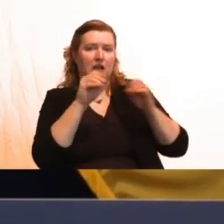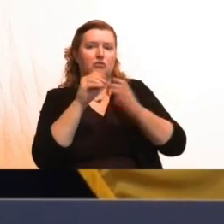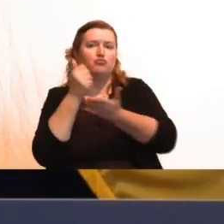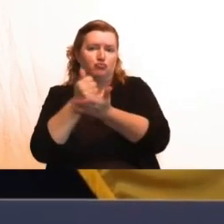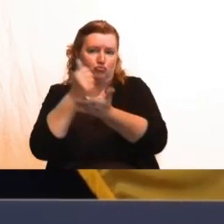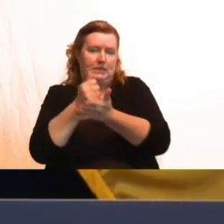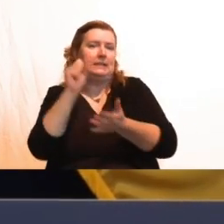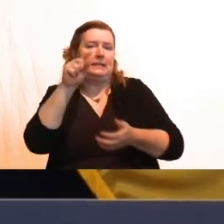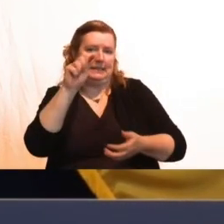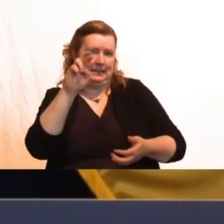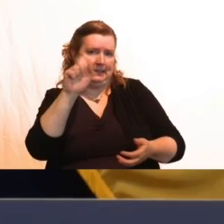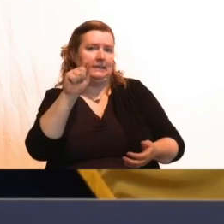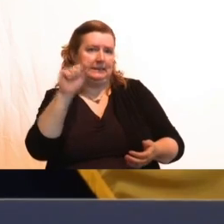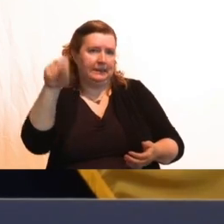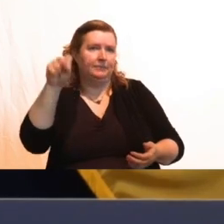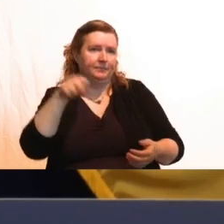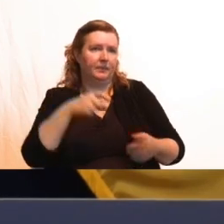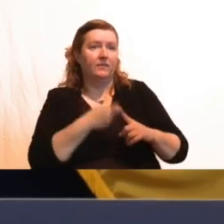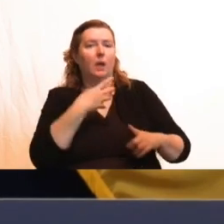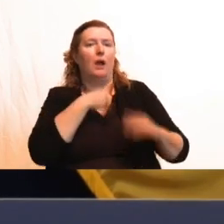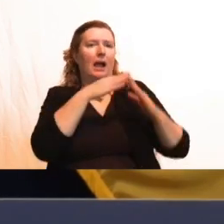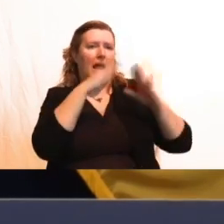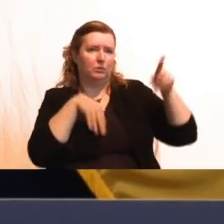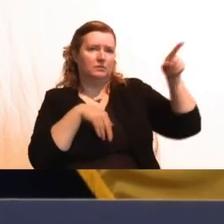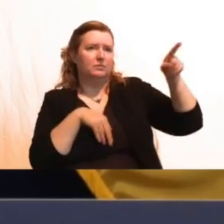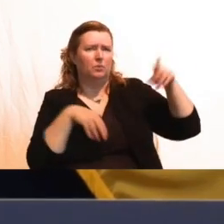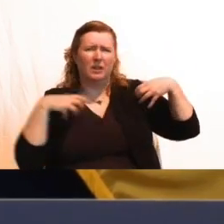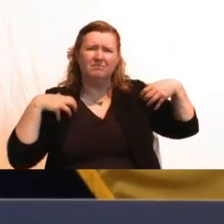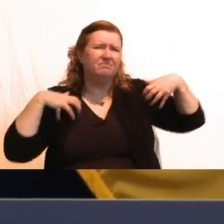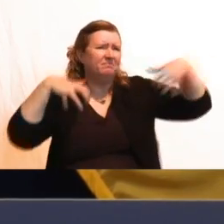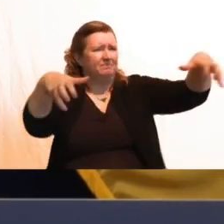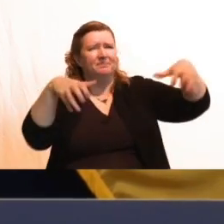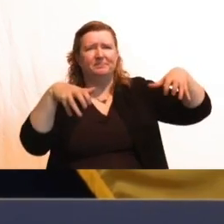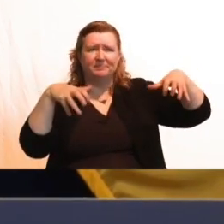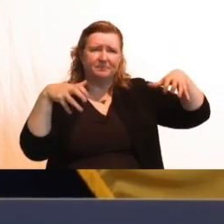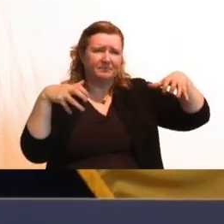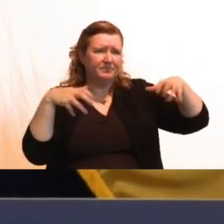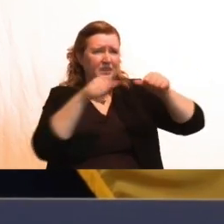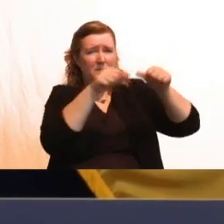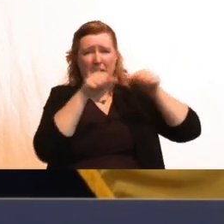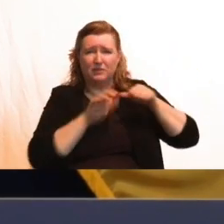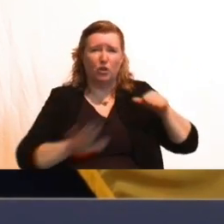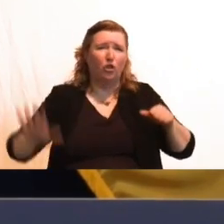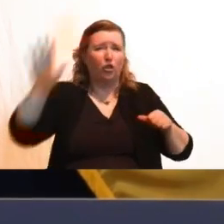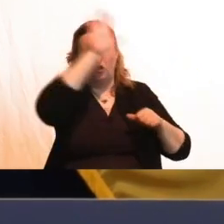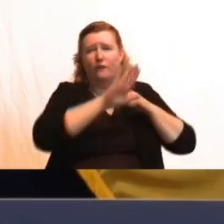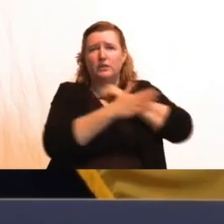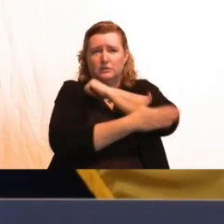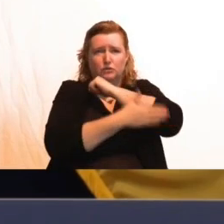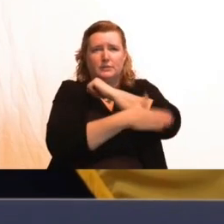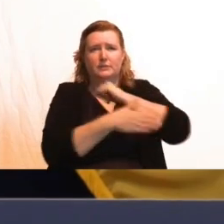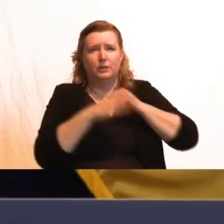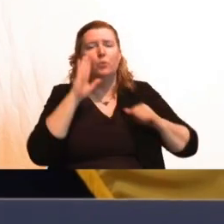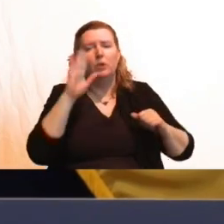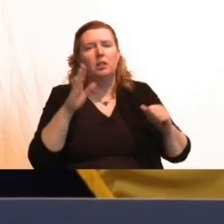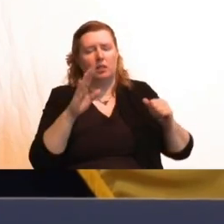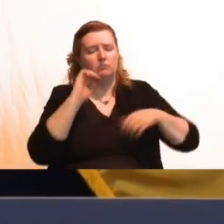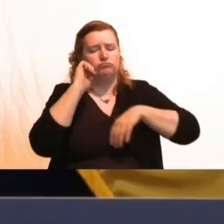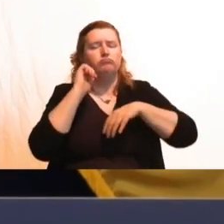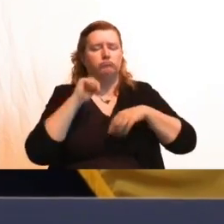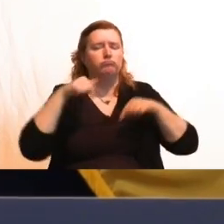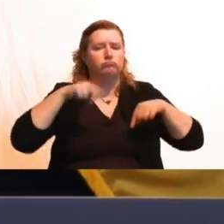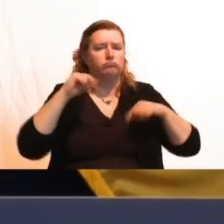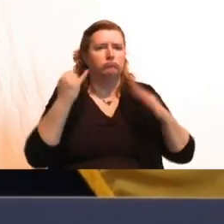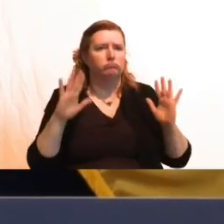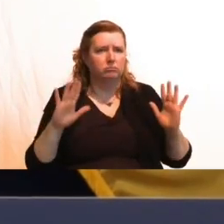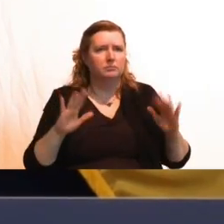would get our, if New Jersey's fair share usually is you take 3% of whatever the American amount is. So if